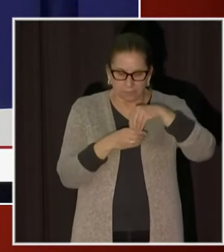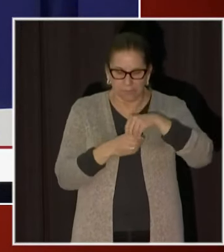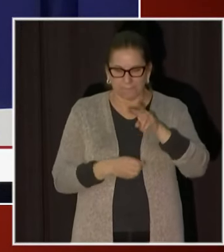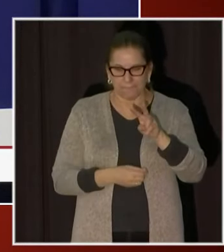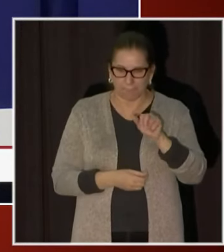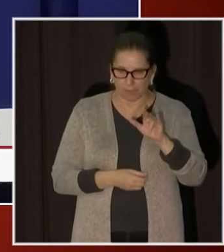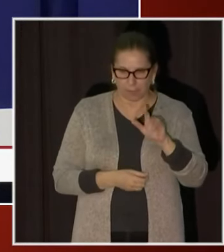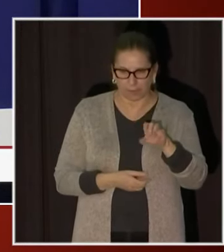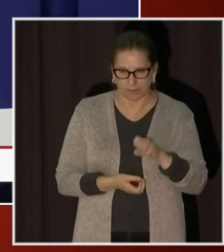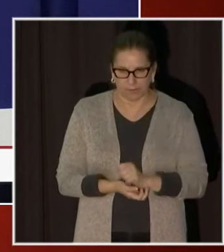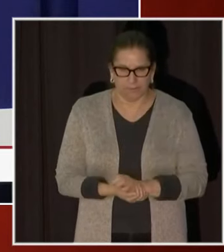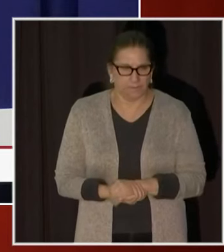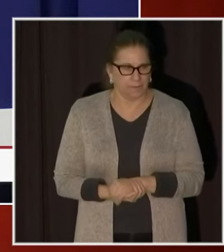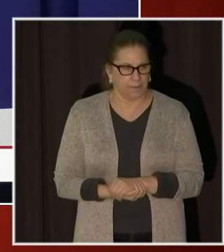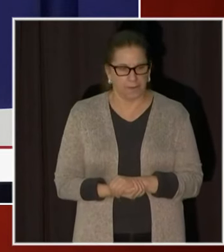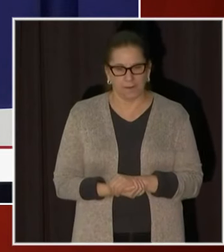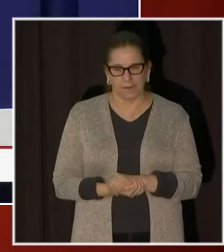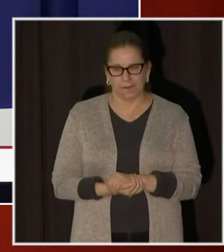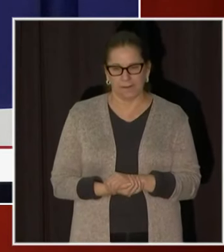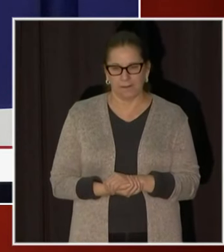Okay, thank you. Alex?